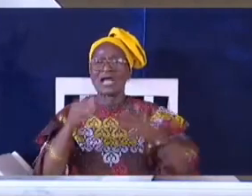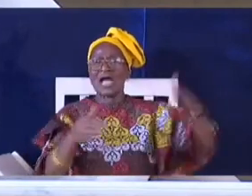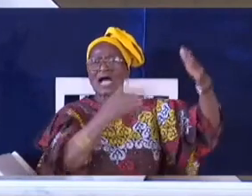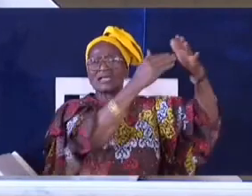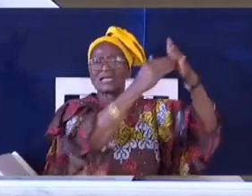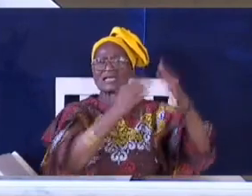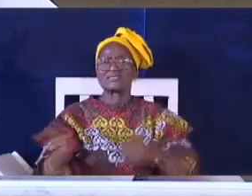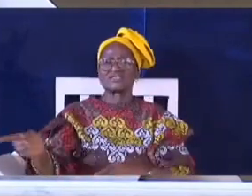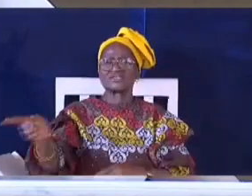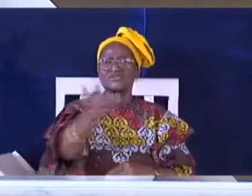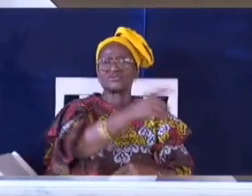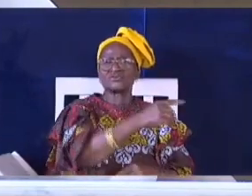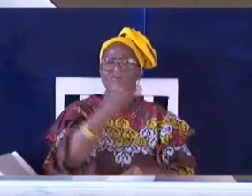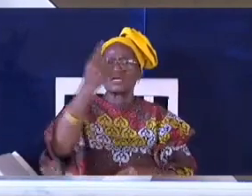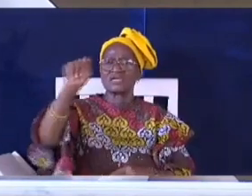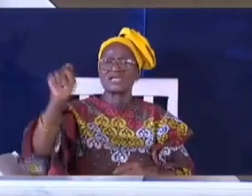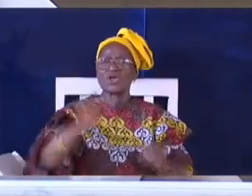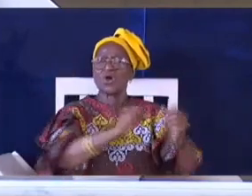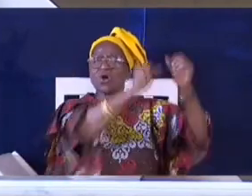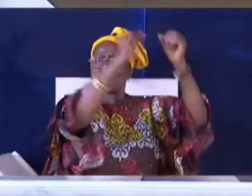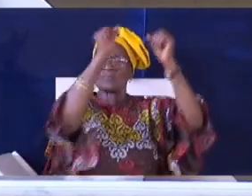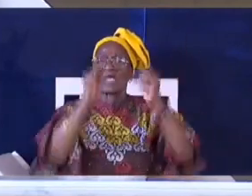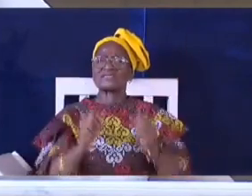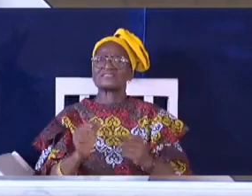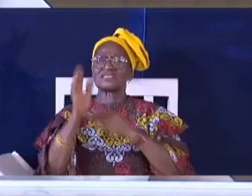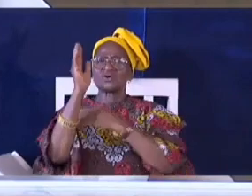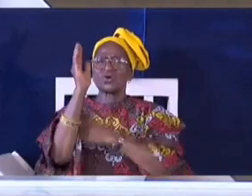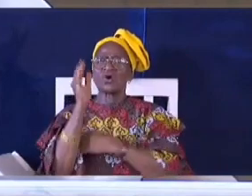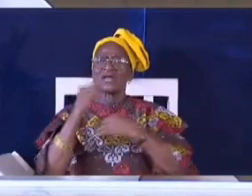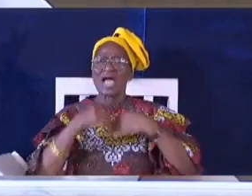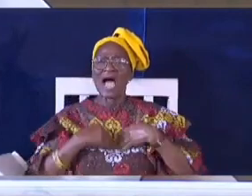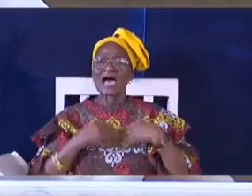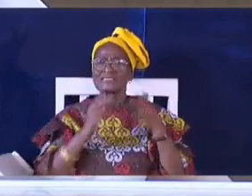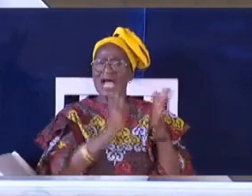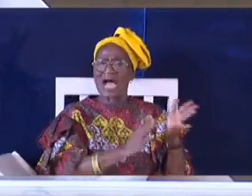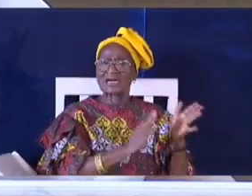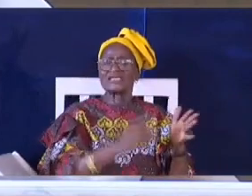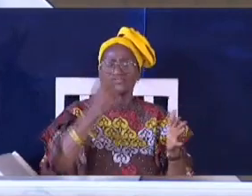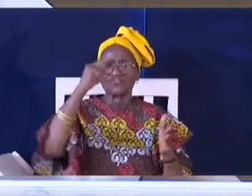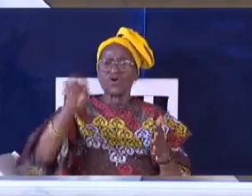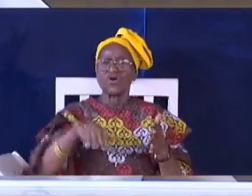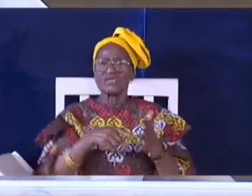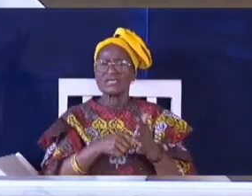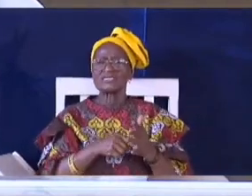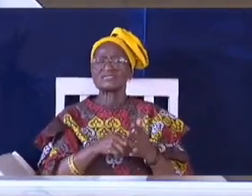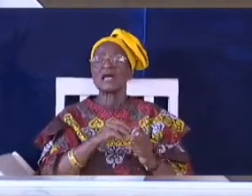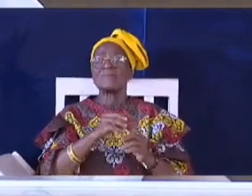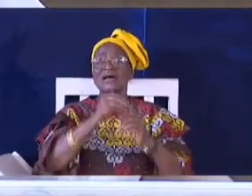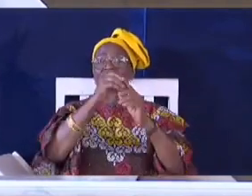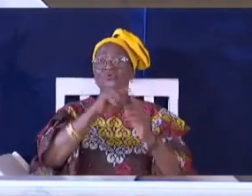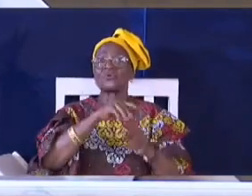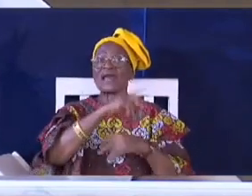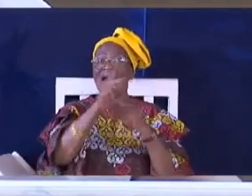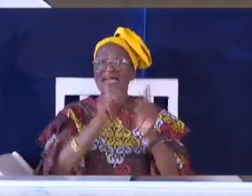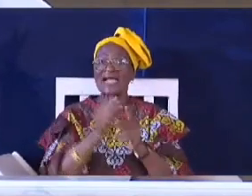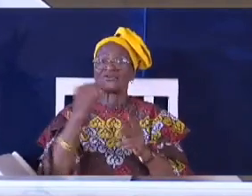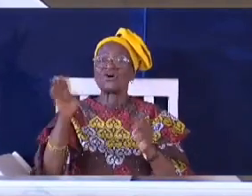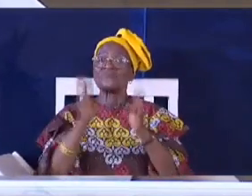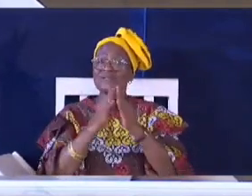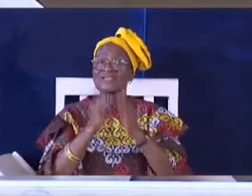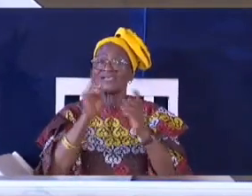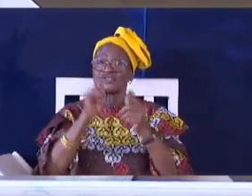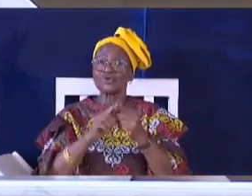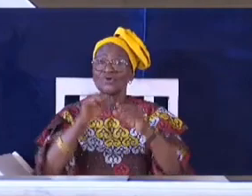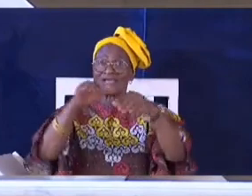The Almighty God has arranged for this particular kind of meeting to give you an